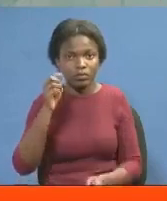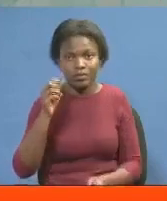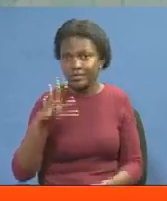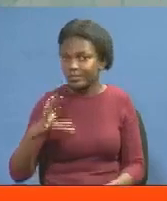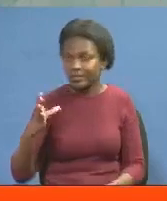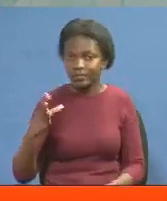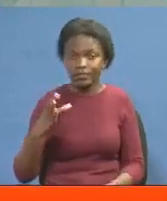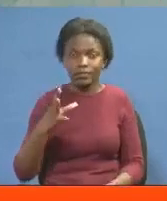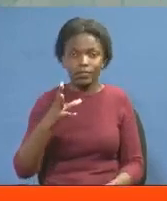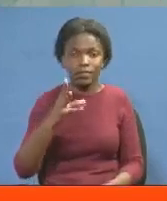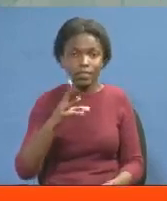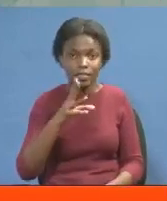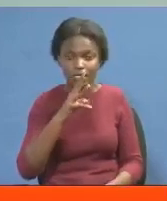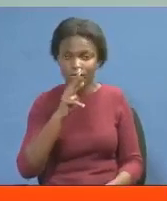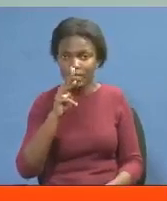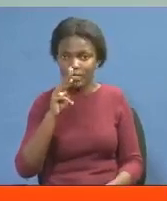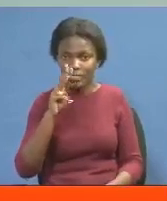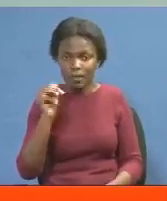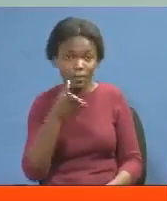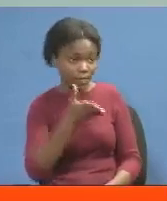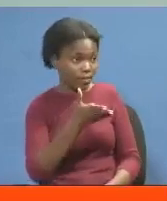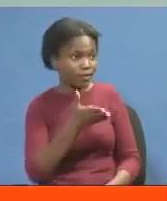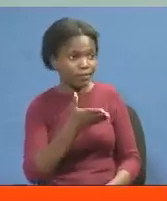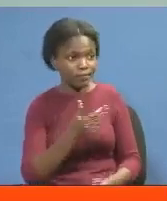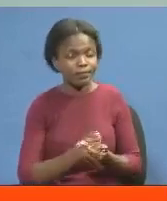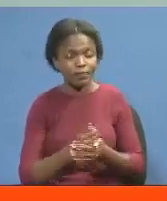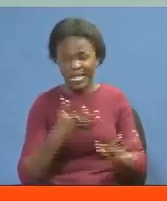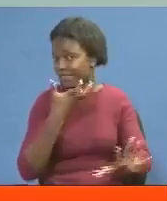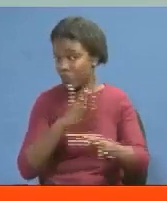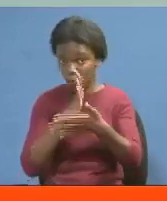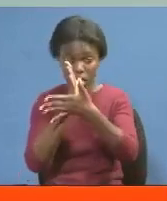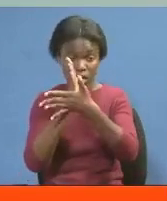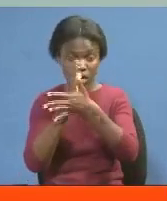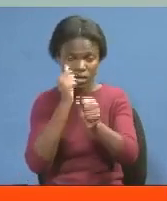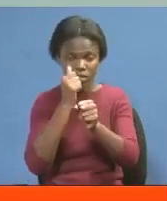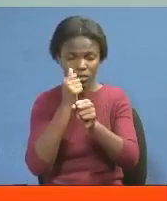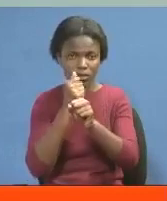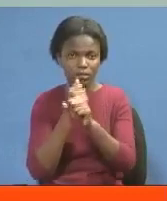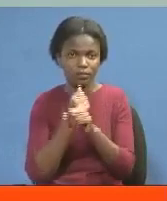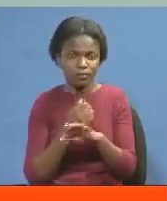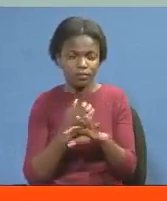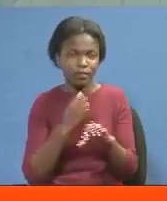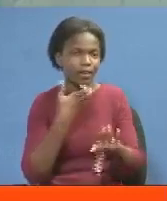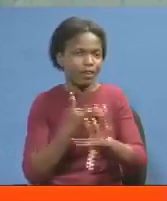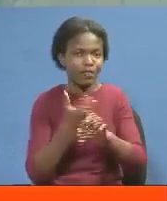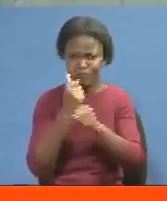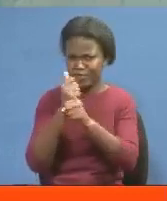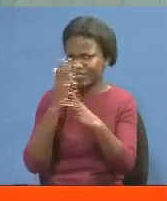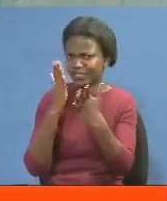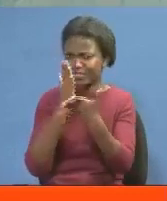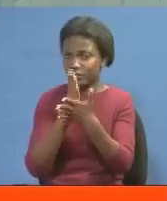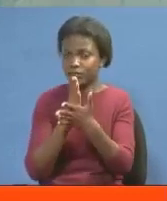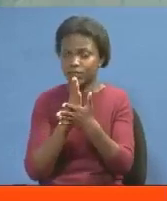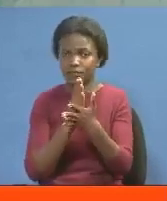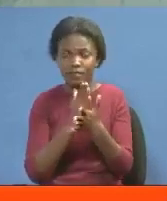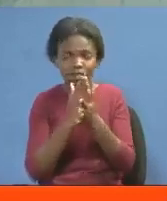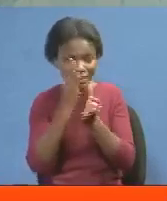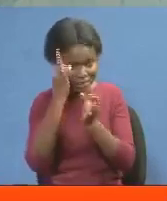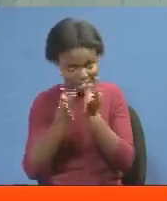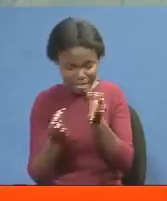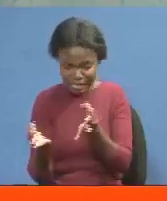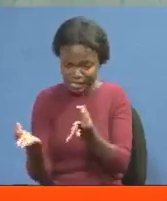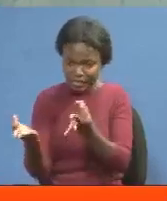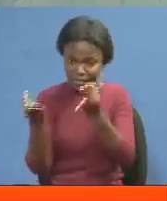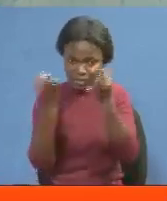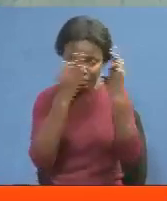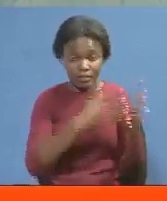Uh-huh. Who doesn't know these are very industrious people? Very industrious. If we needed to have assimilated them into our society, uh-huh. given